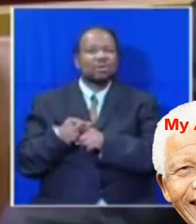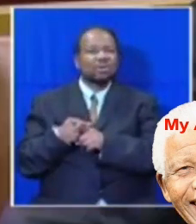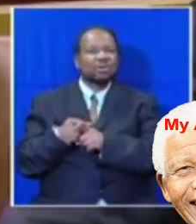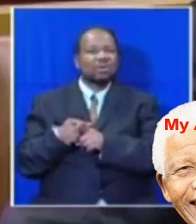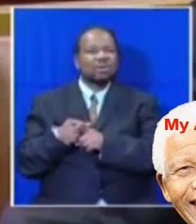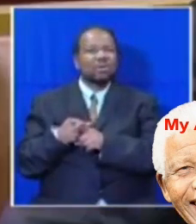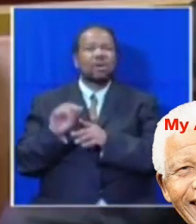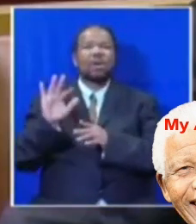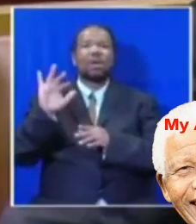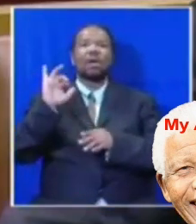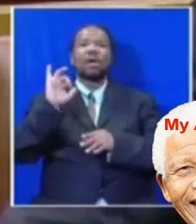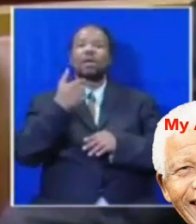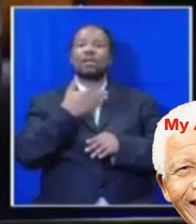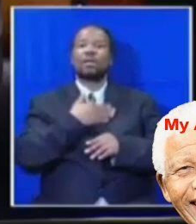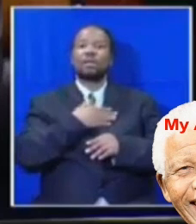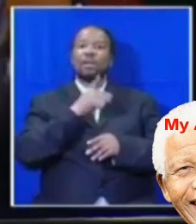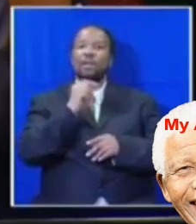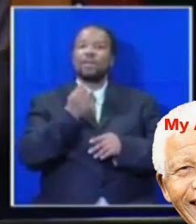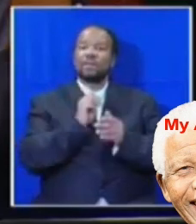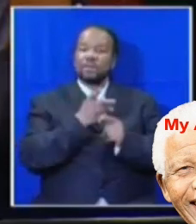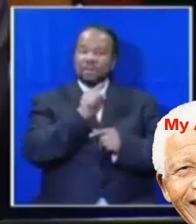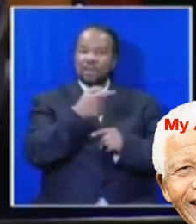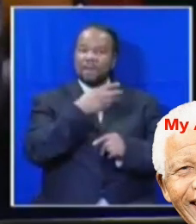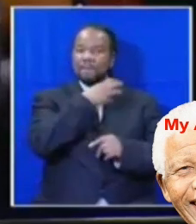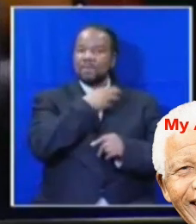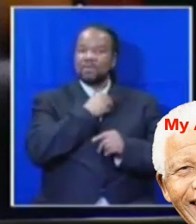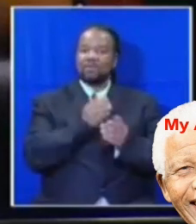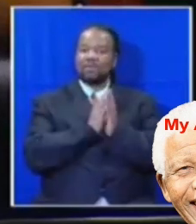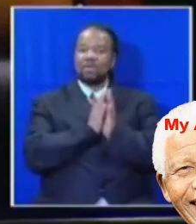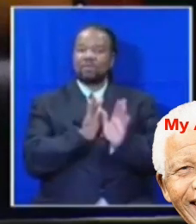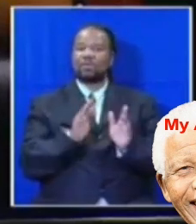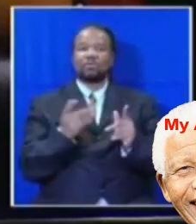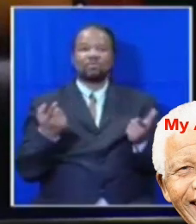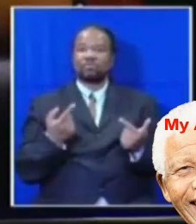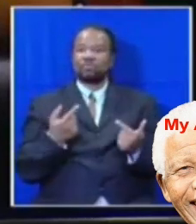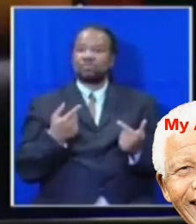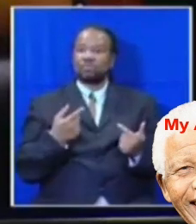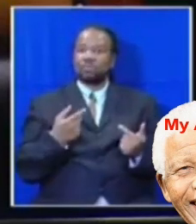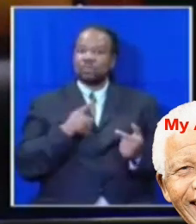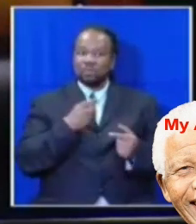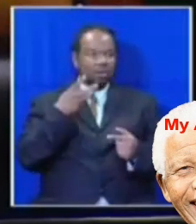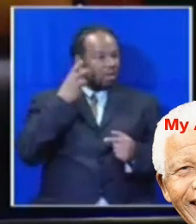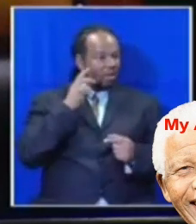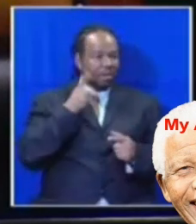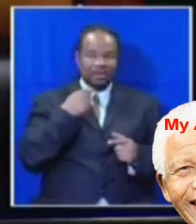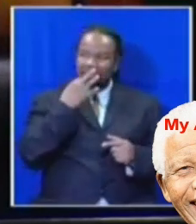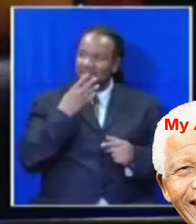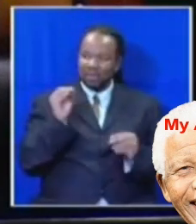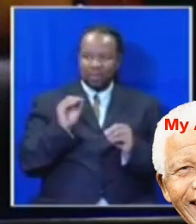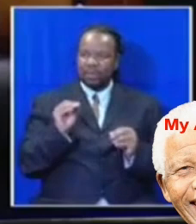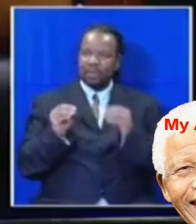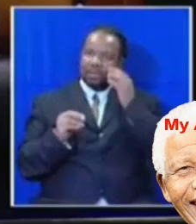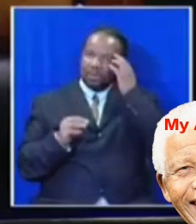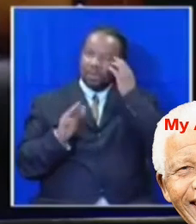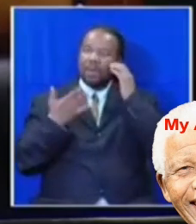it. Honorable members, no, just calm down, honorable members, calm down. Calm down, take a deep